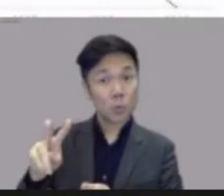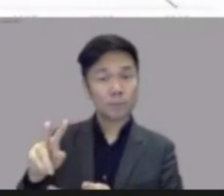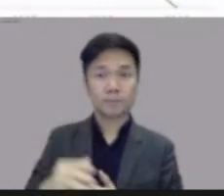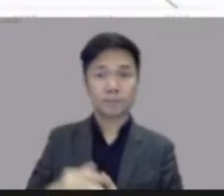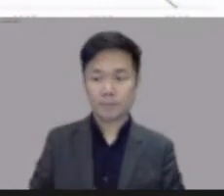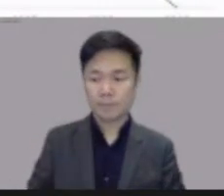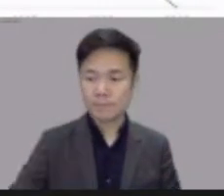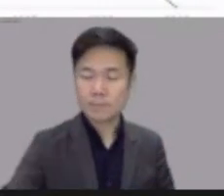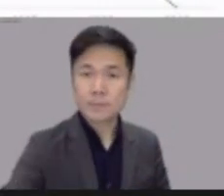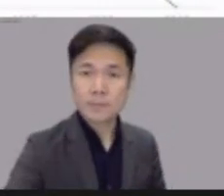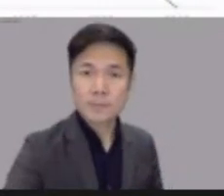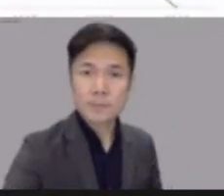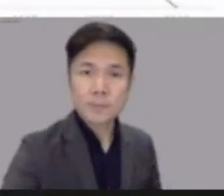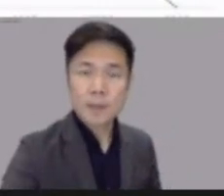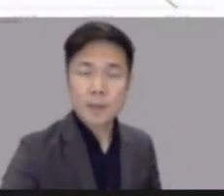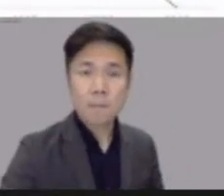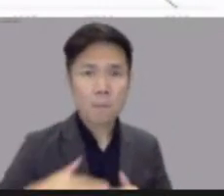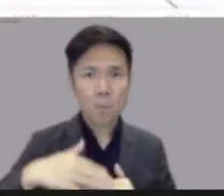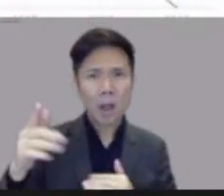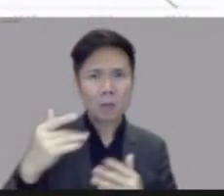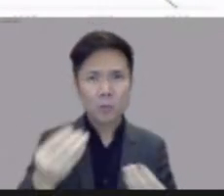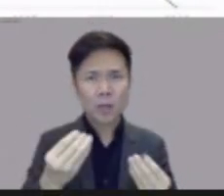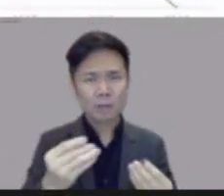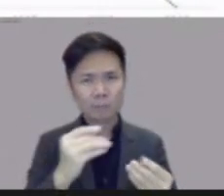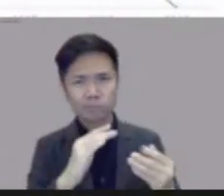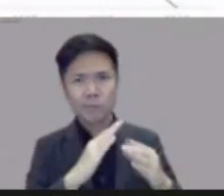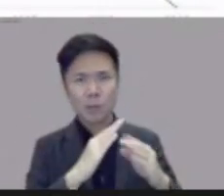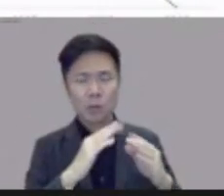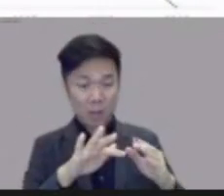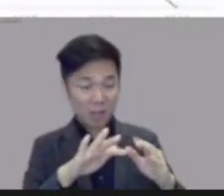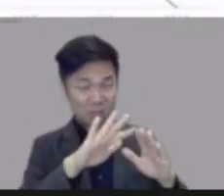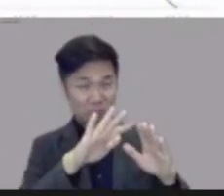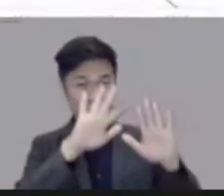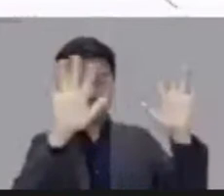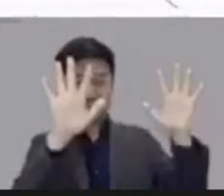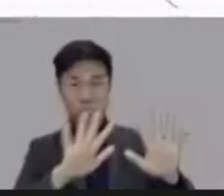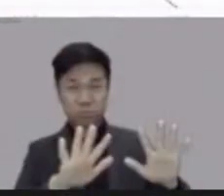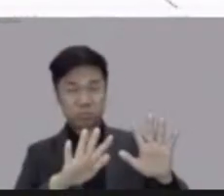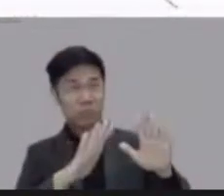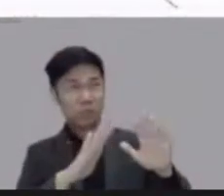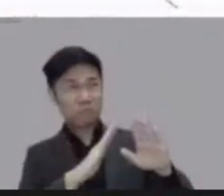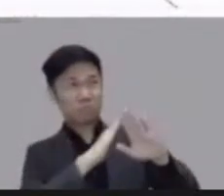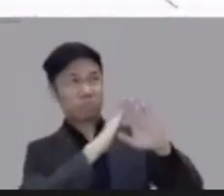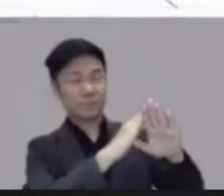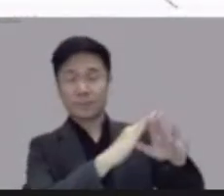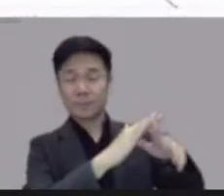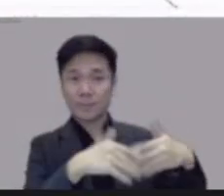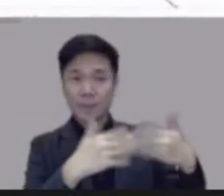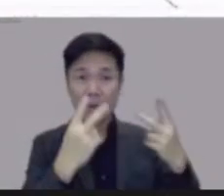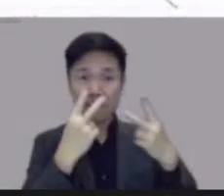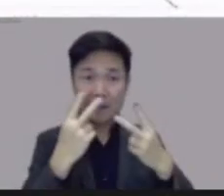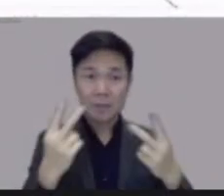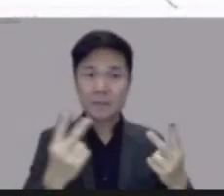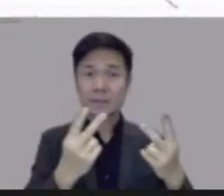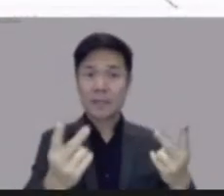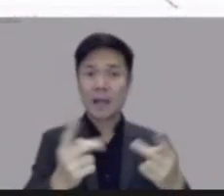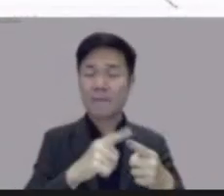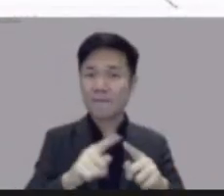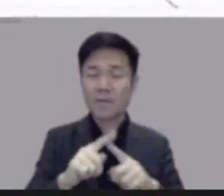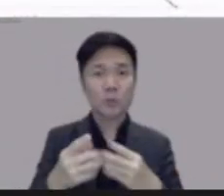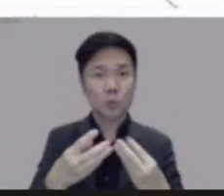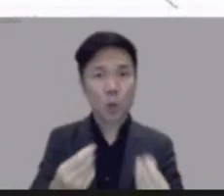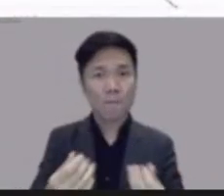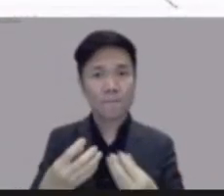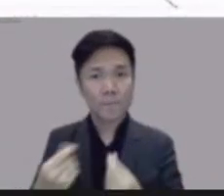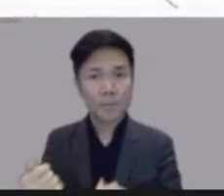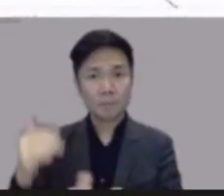addressing the climate crisis many countries have not reached their potential in their commitments for greenhouse gas emissions reductions and